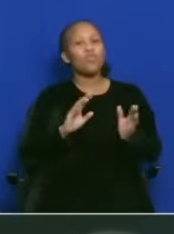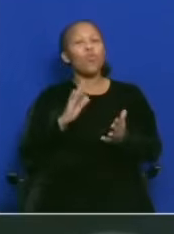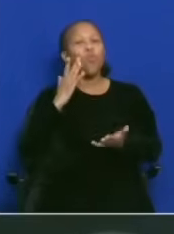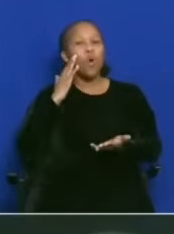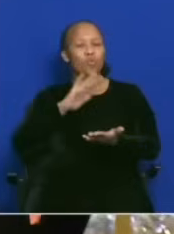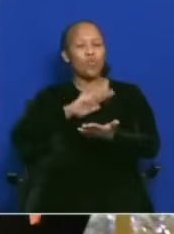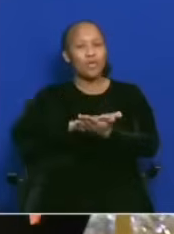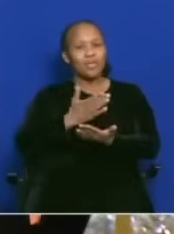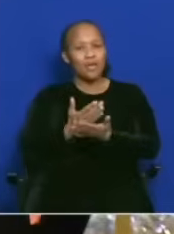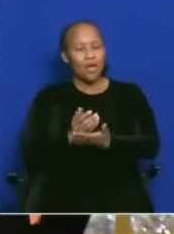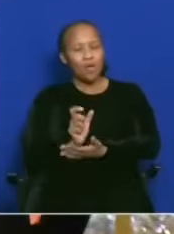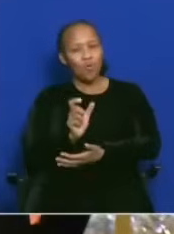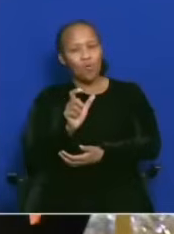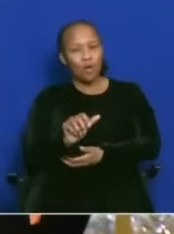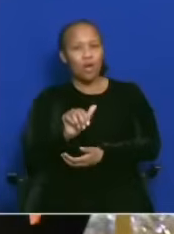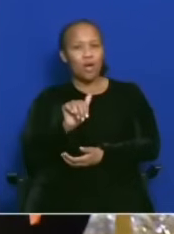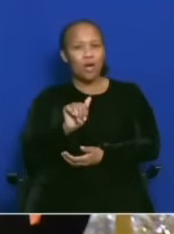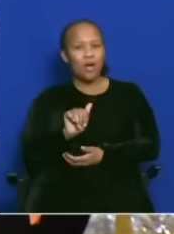amen.